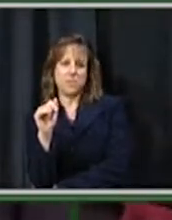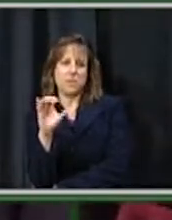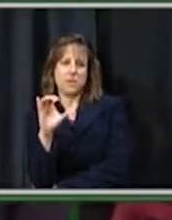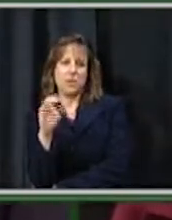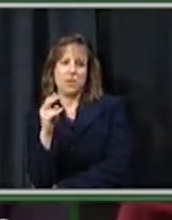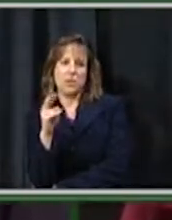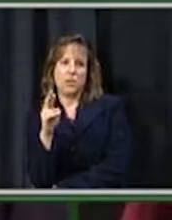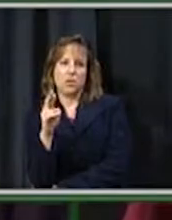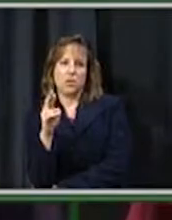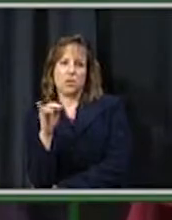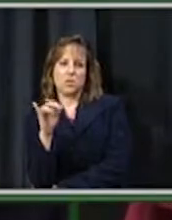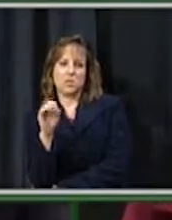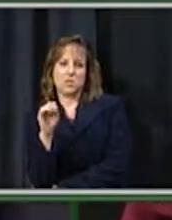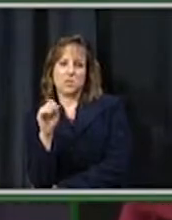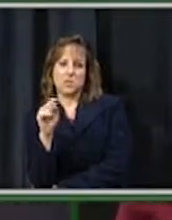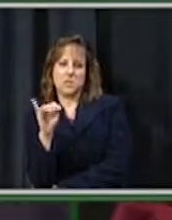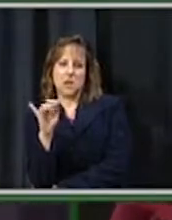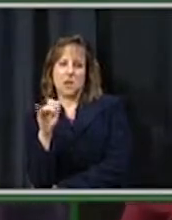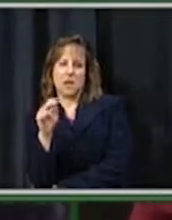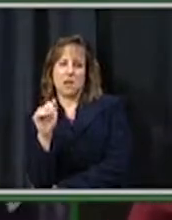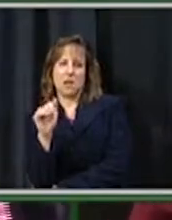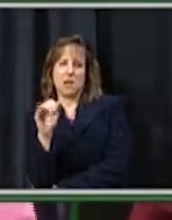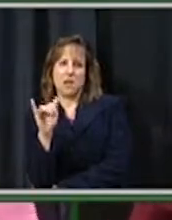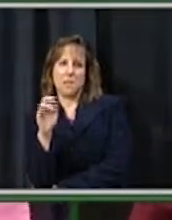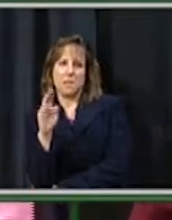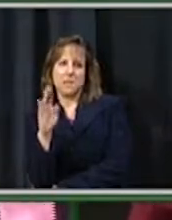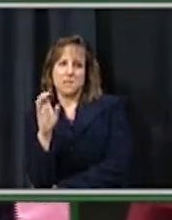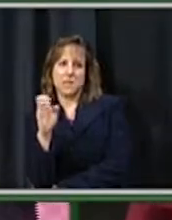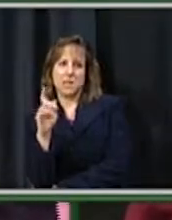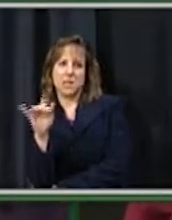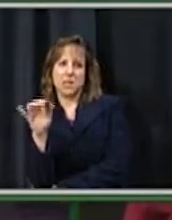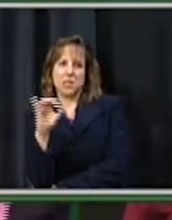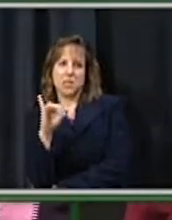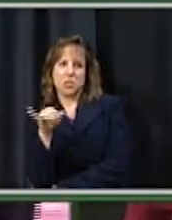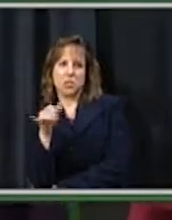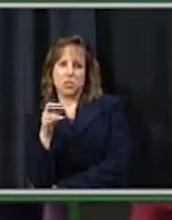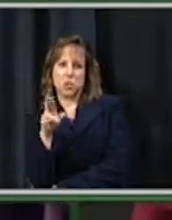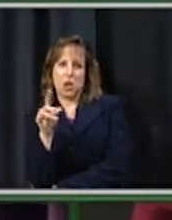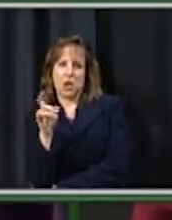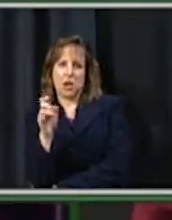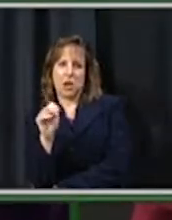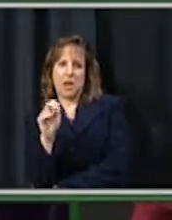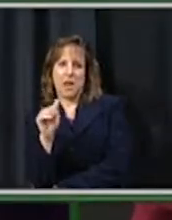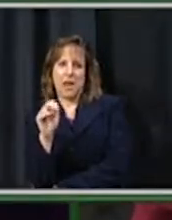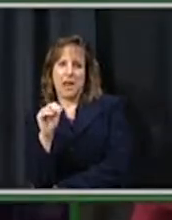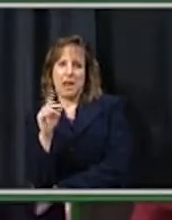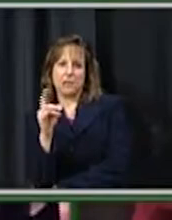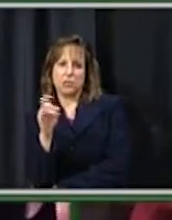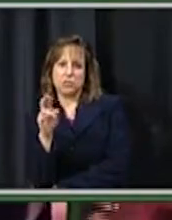Christiana Gambeski. Jordan True Anderson.